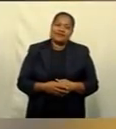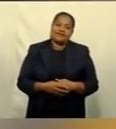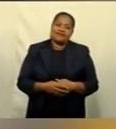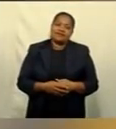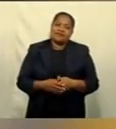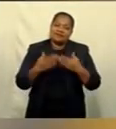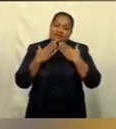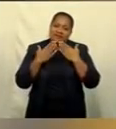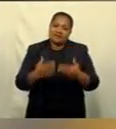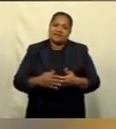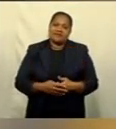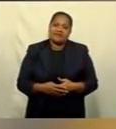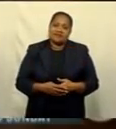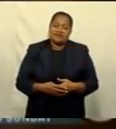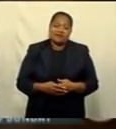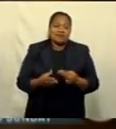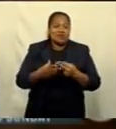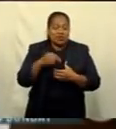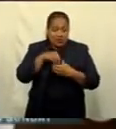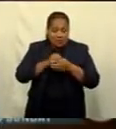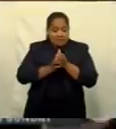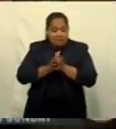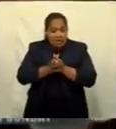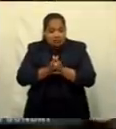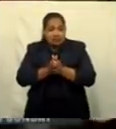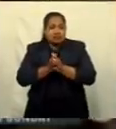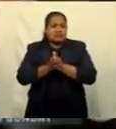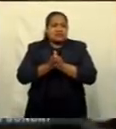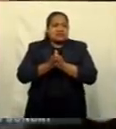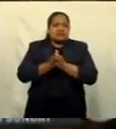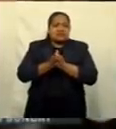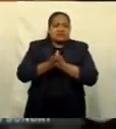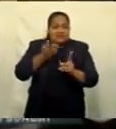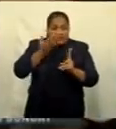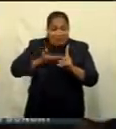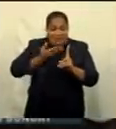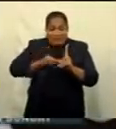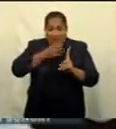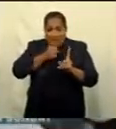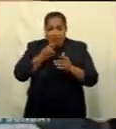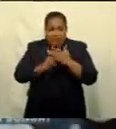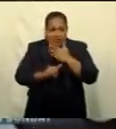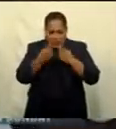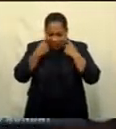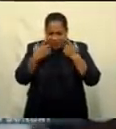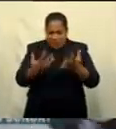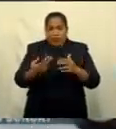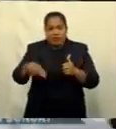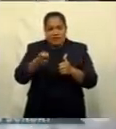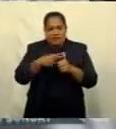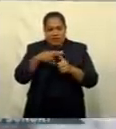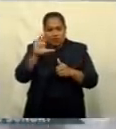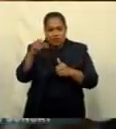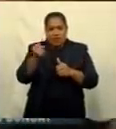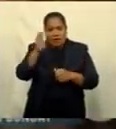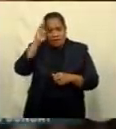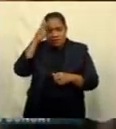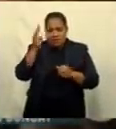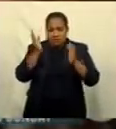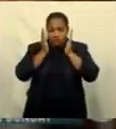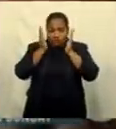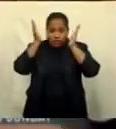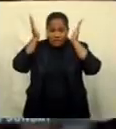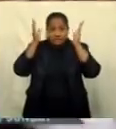thank you. With his passion, Narayan constantly impressed the judges. He was also one of the favorites to win MasterChef Australia.